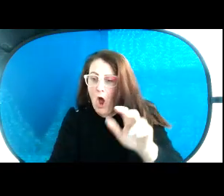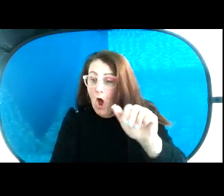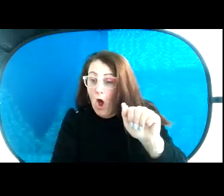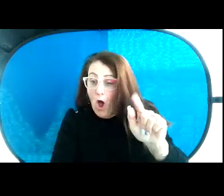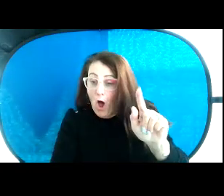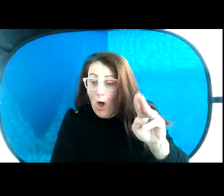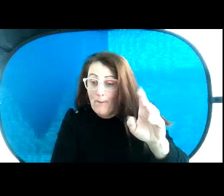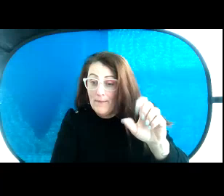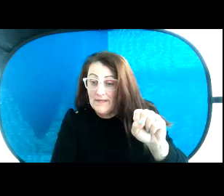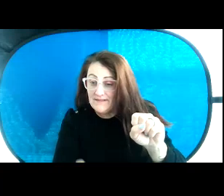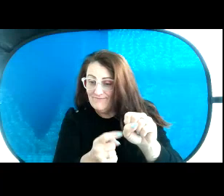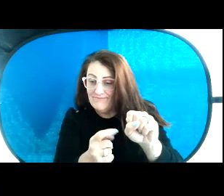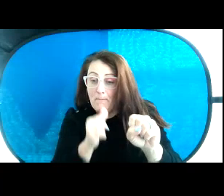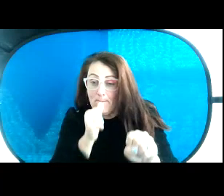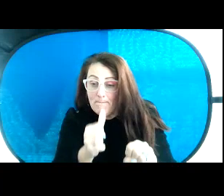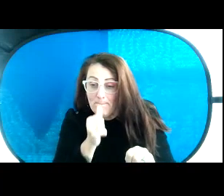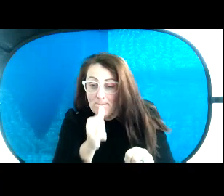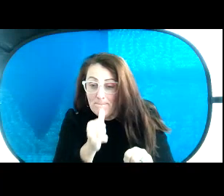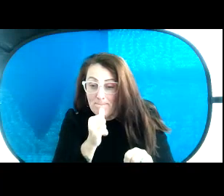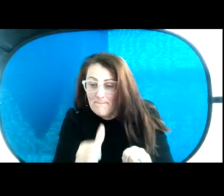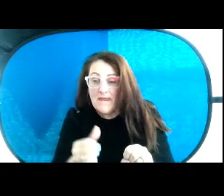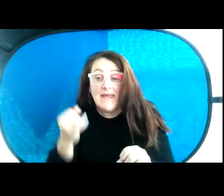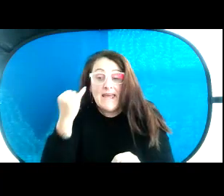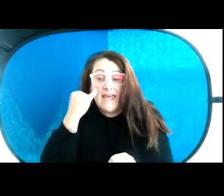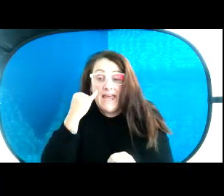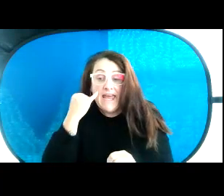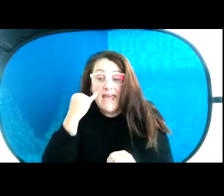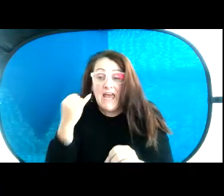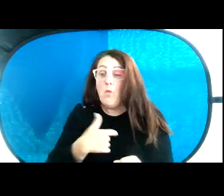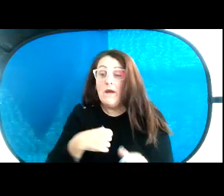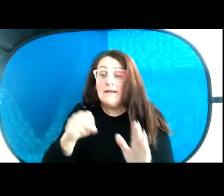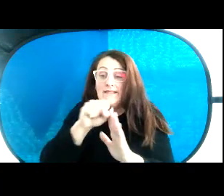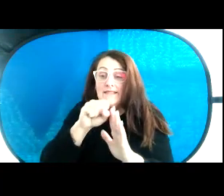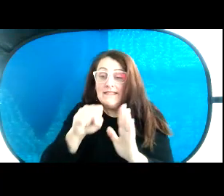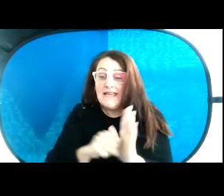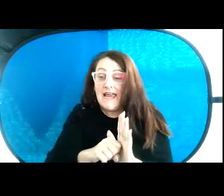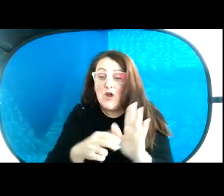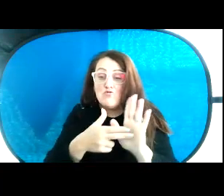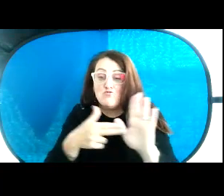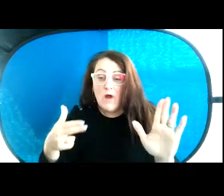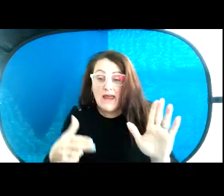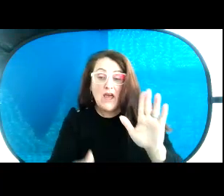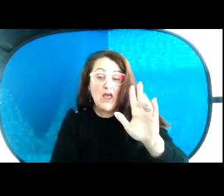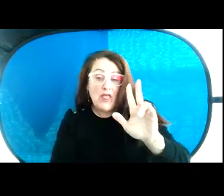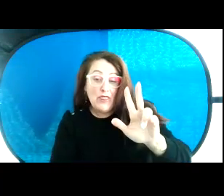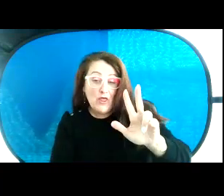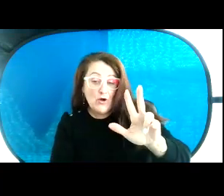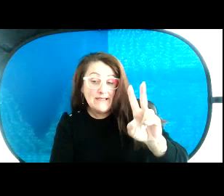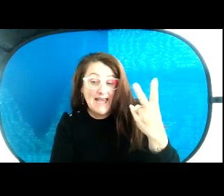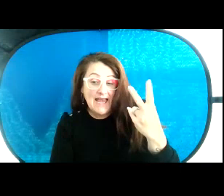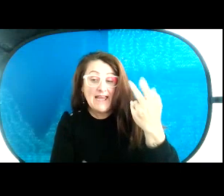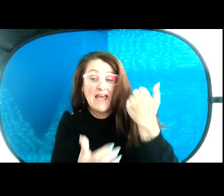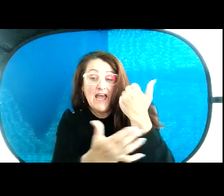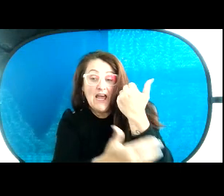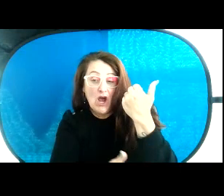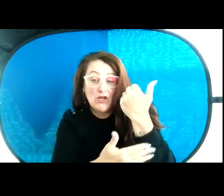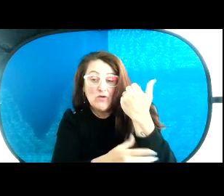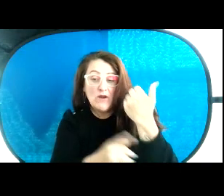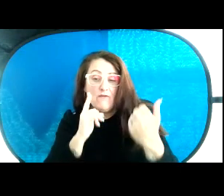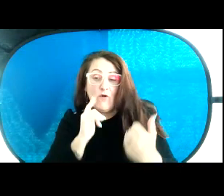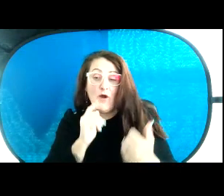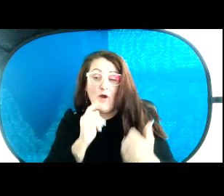Merced County was a state, we would be ranked 37 or 32nd country as far as agriculture production just right here